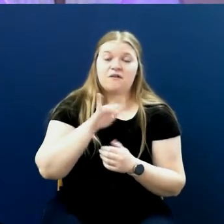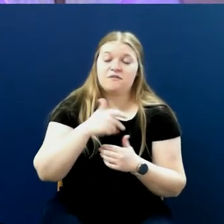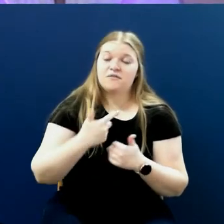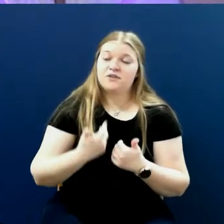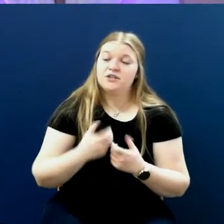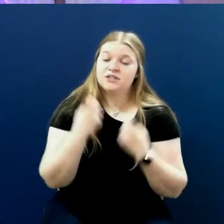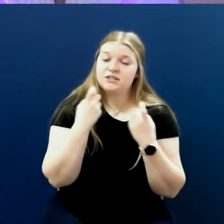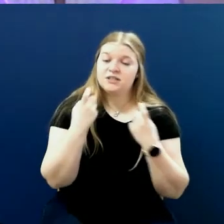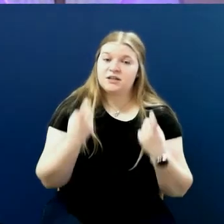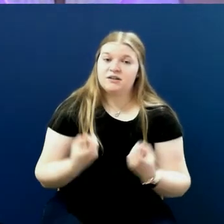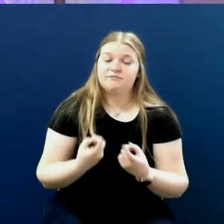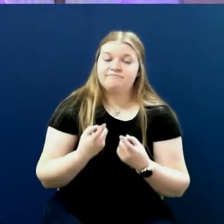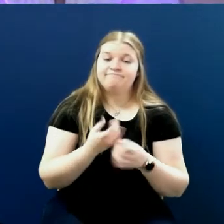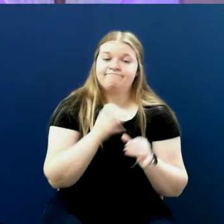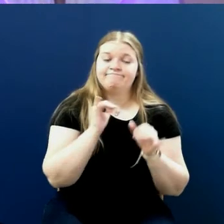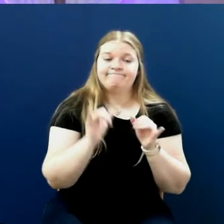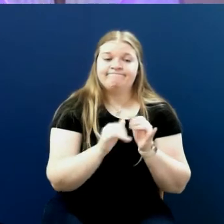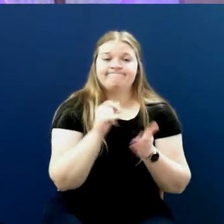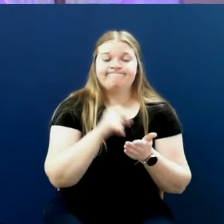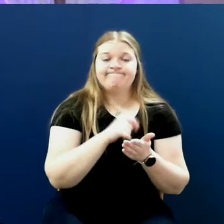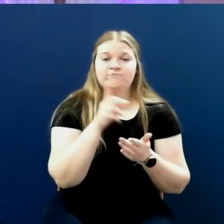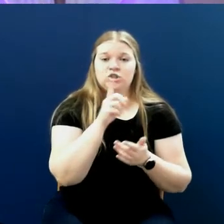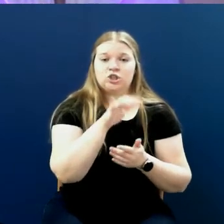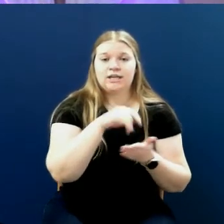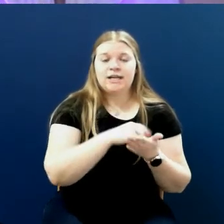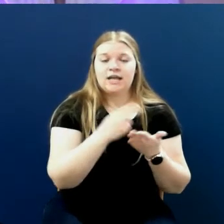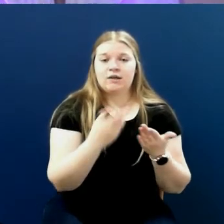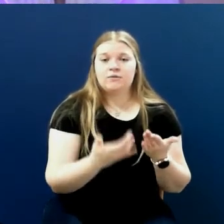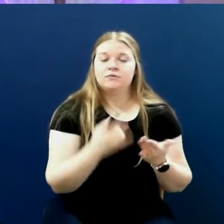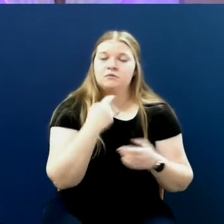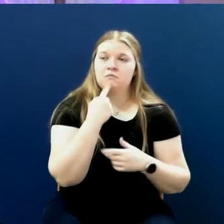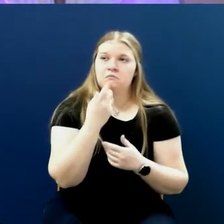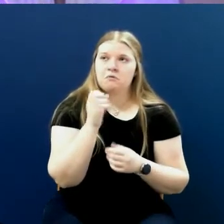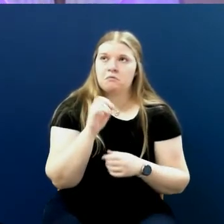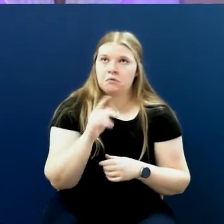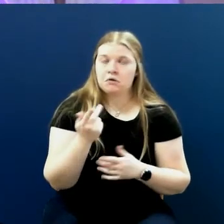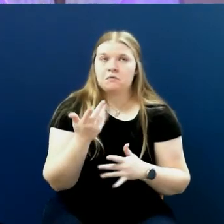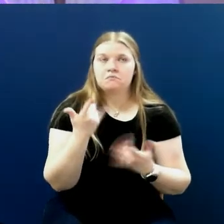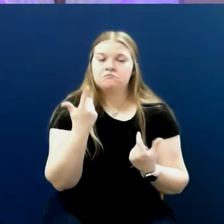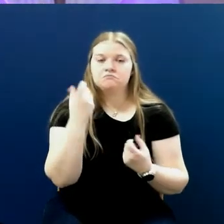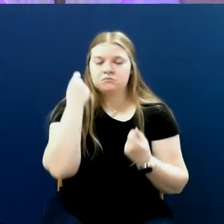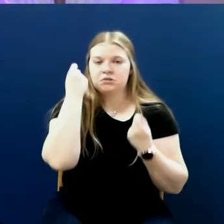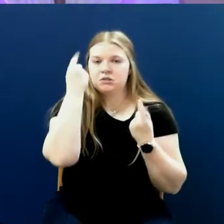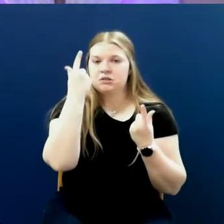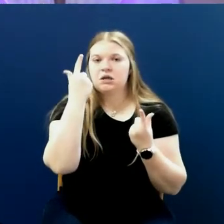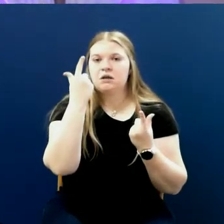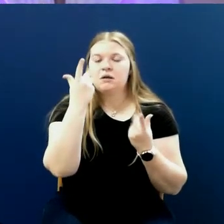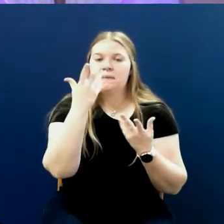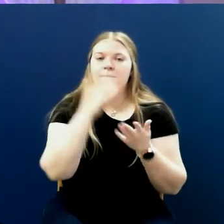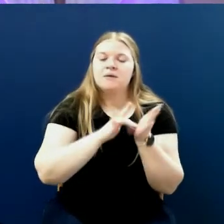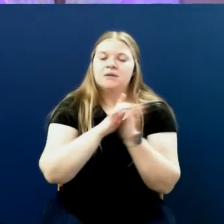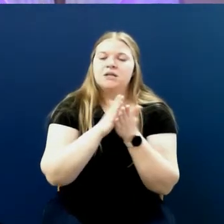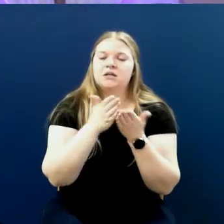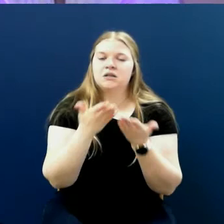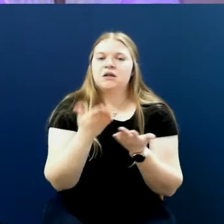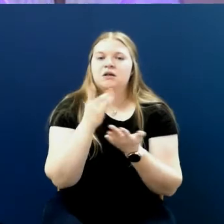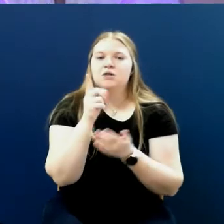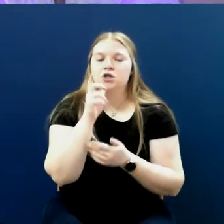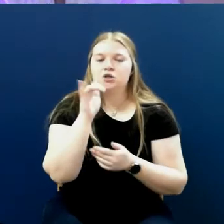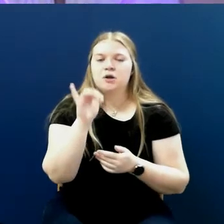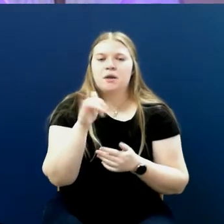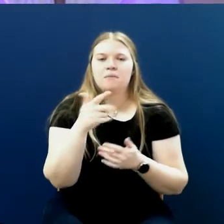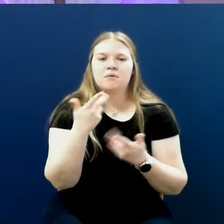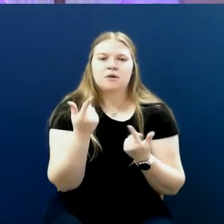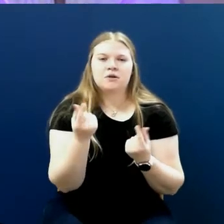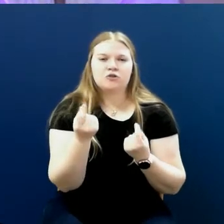spend eternity in hell. You say, okay, Dwayne, that makes great sense biblically in eternity. But what do